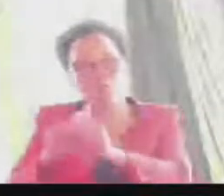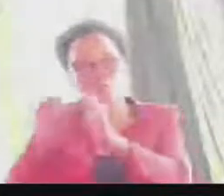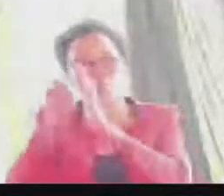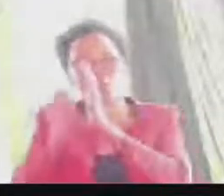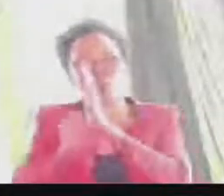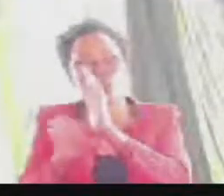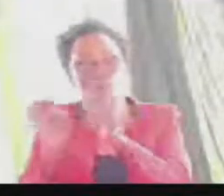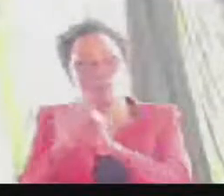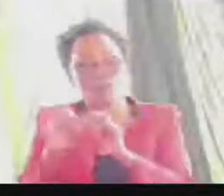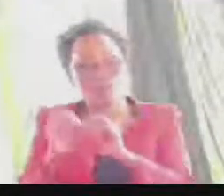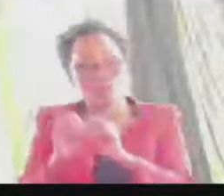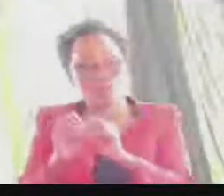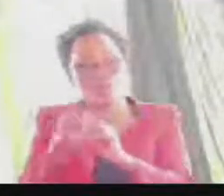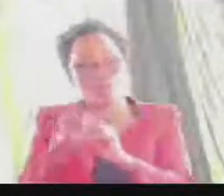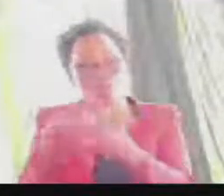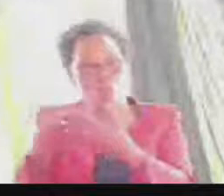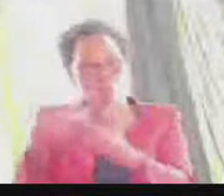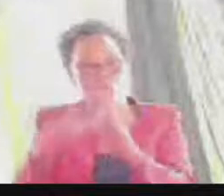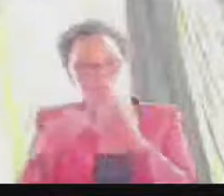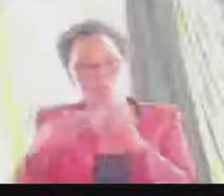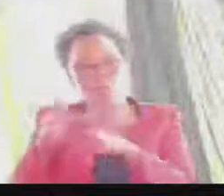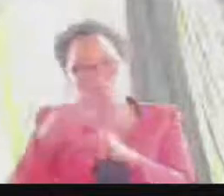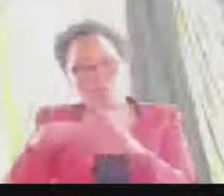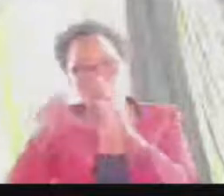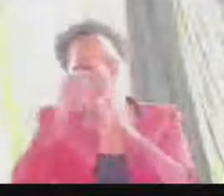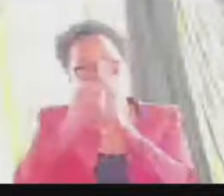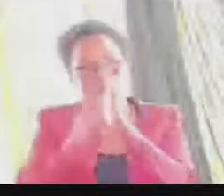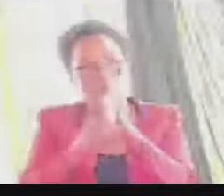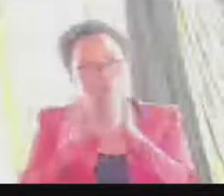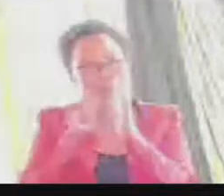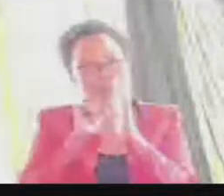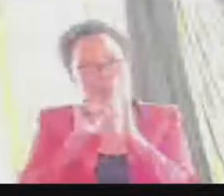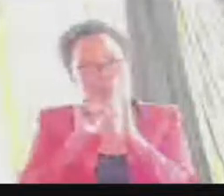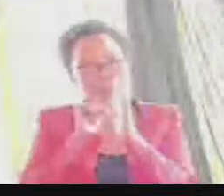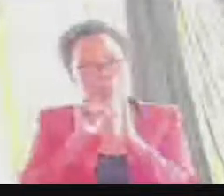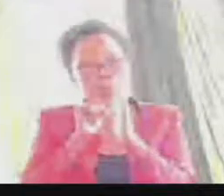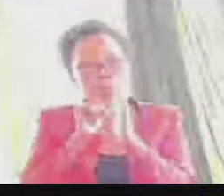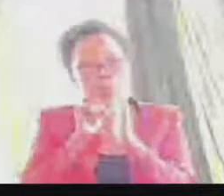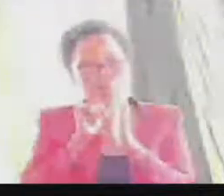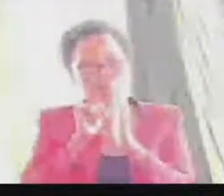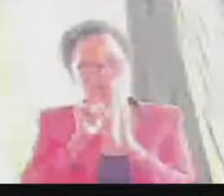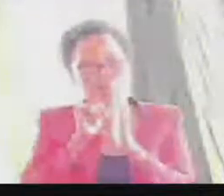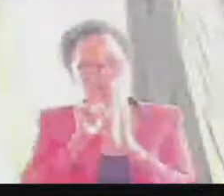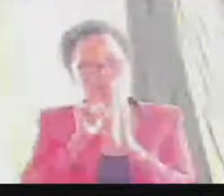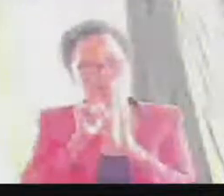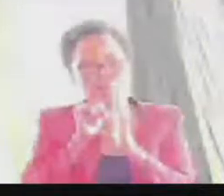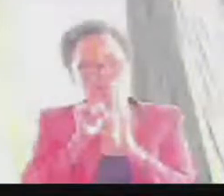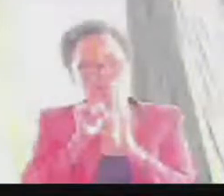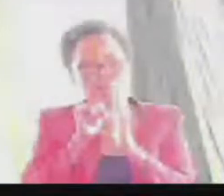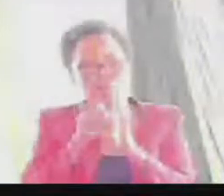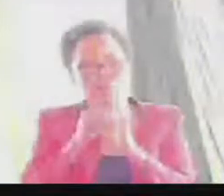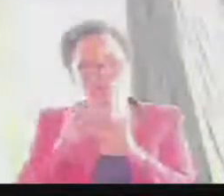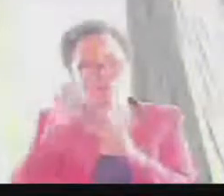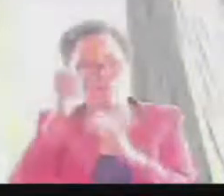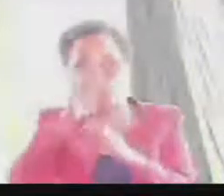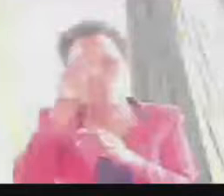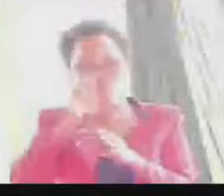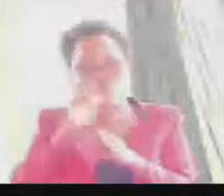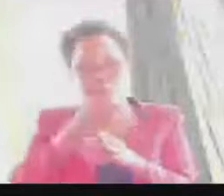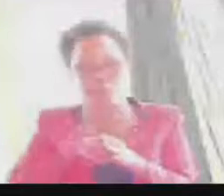extensively made reference to the Constitution. Now, my first question would be